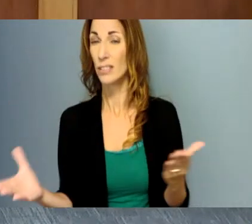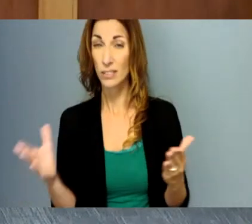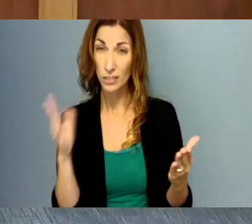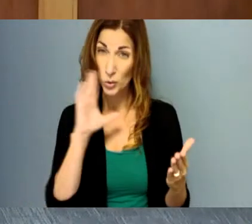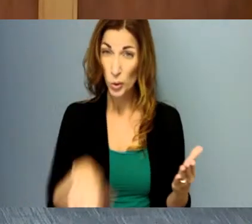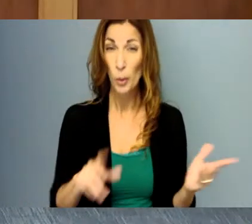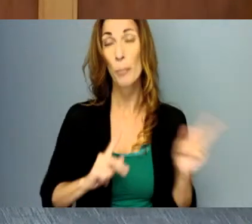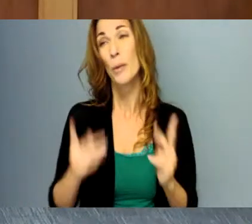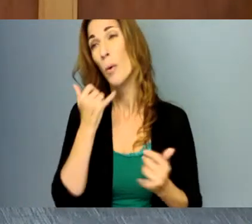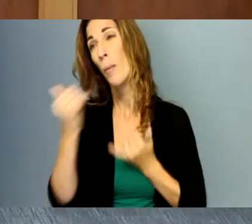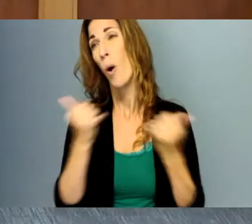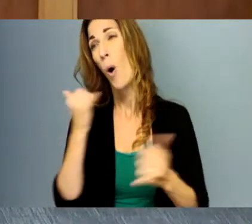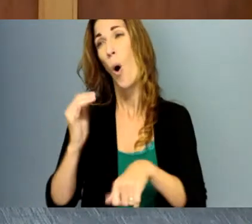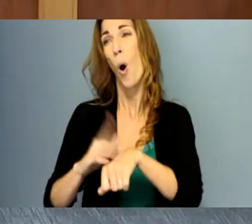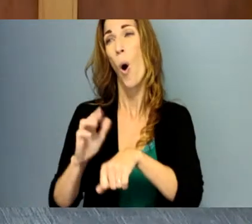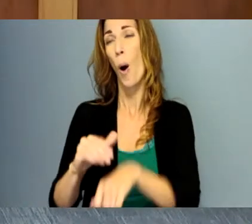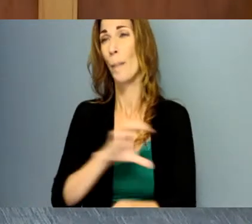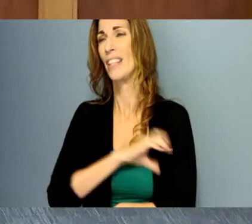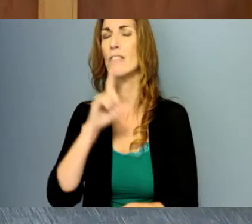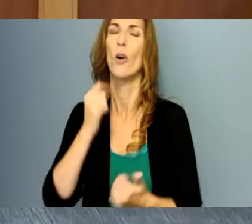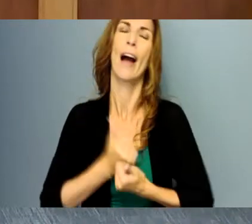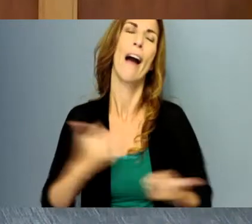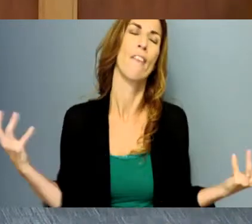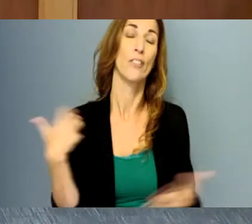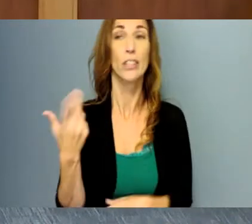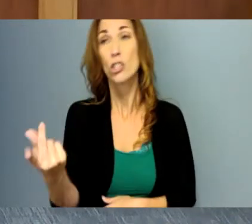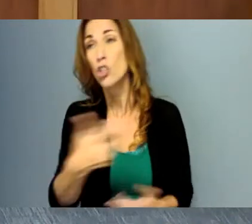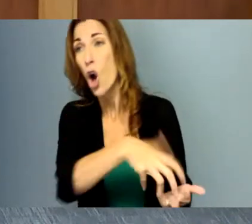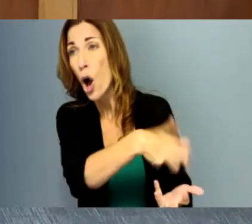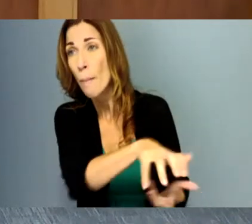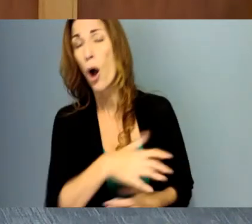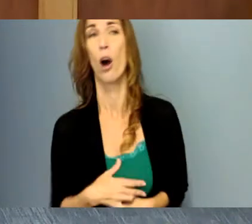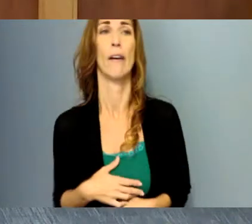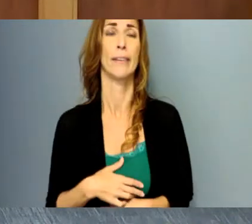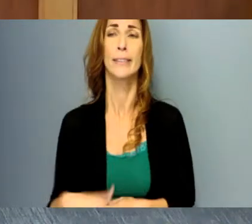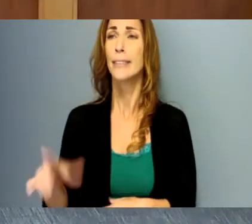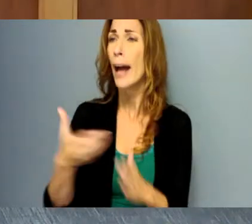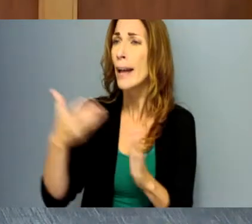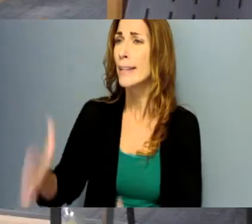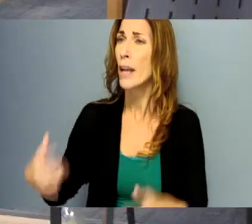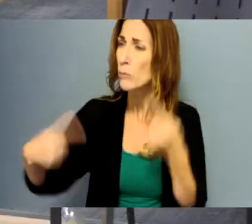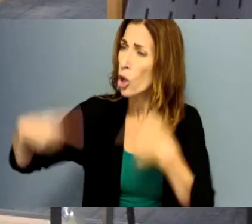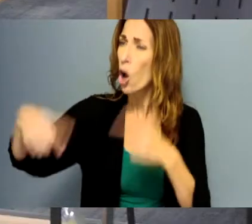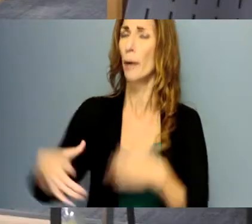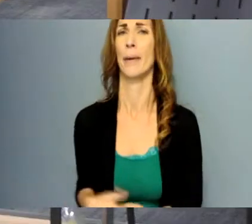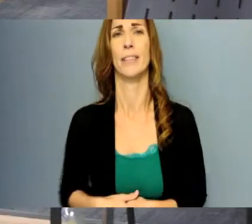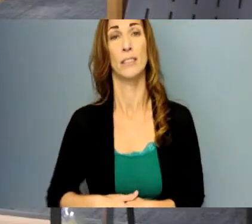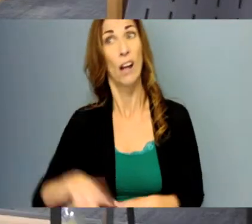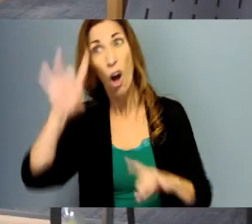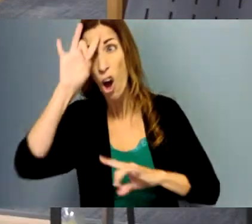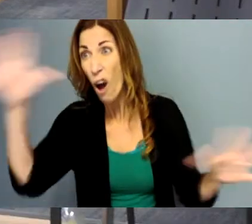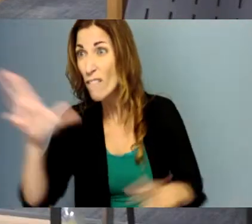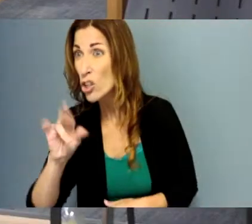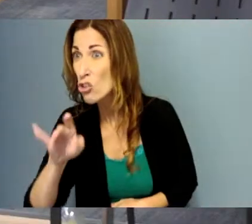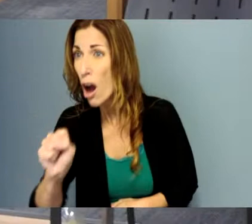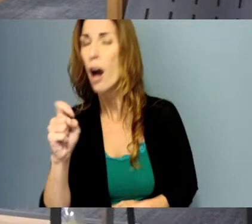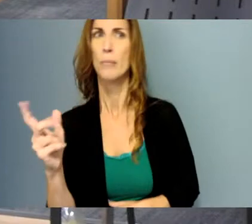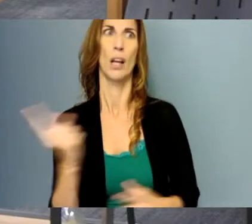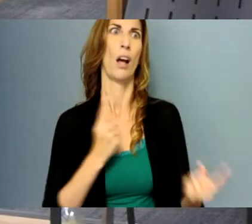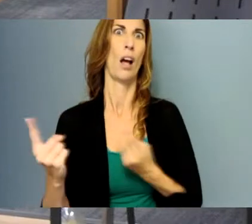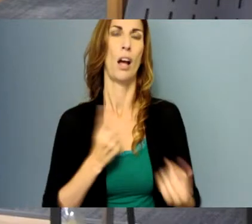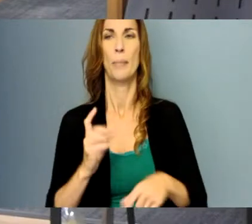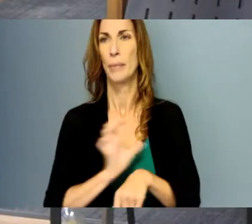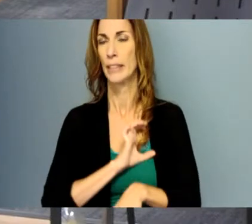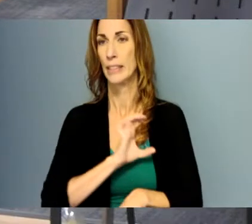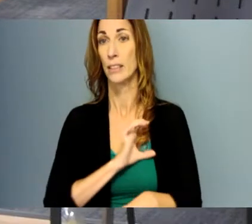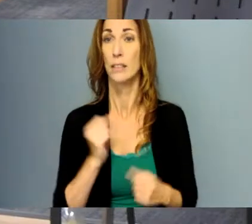for everything. From barking dogs and neighbor disputes to violent crimes, everything comes to us. For decades, we responded to